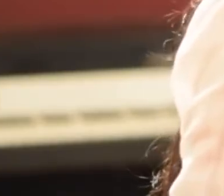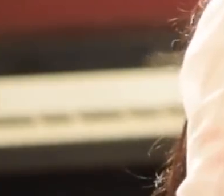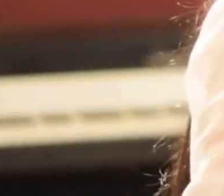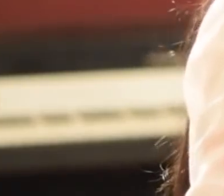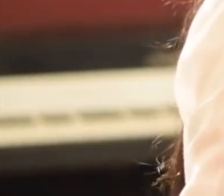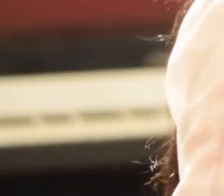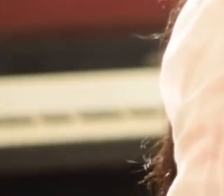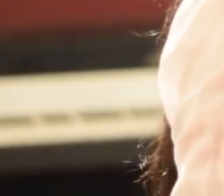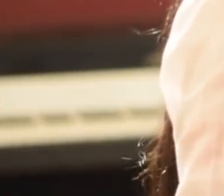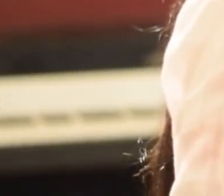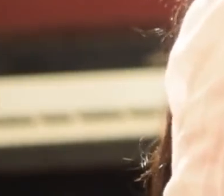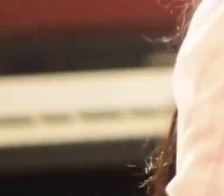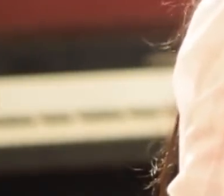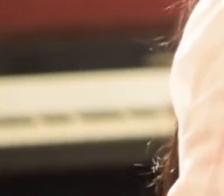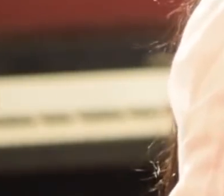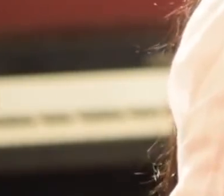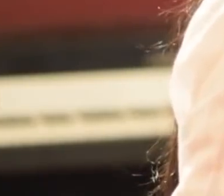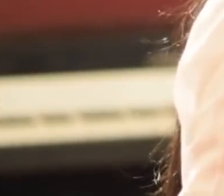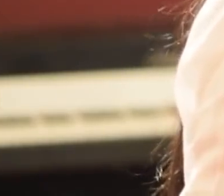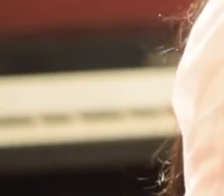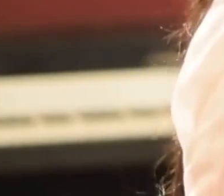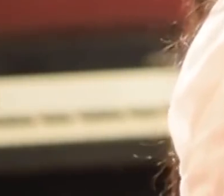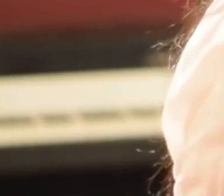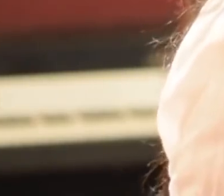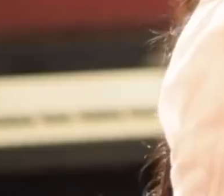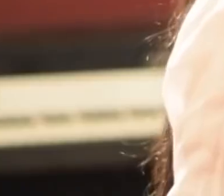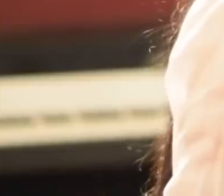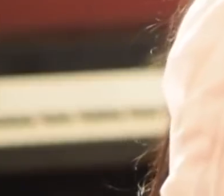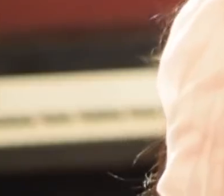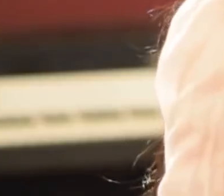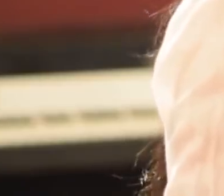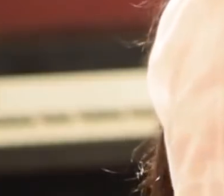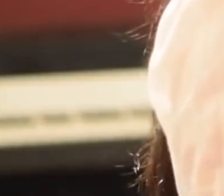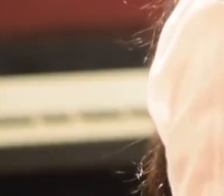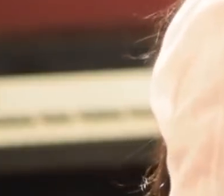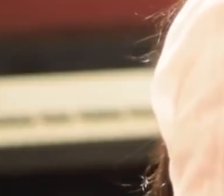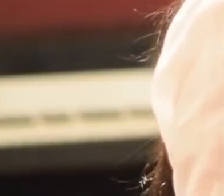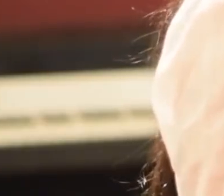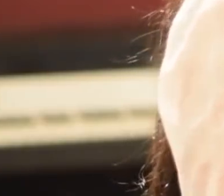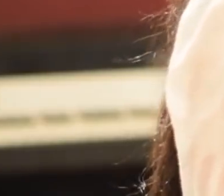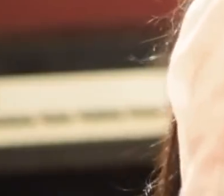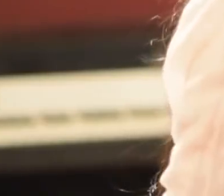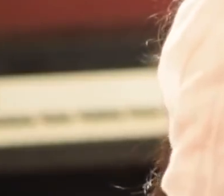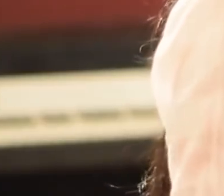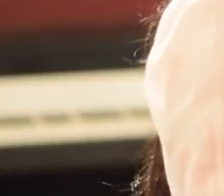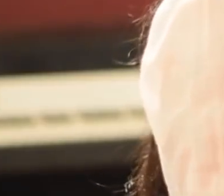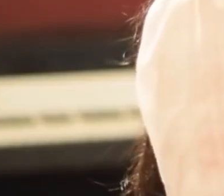is thank you, thank you, thank you.